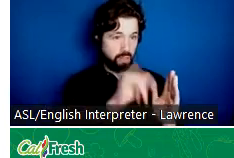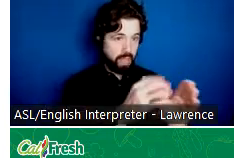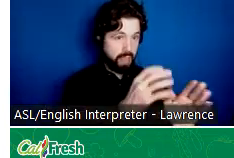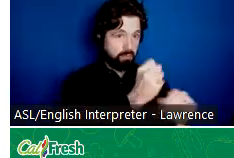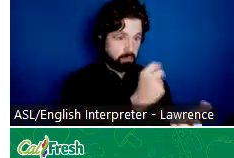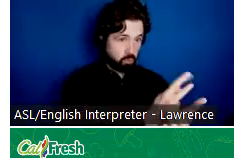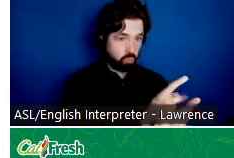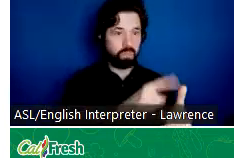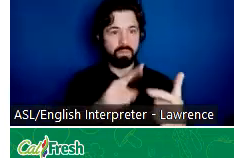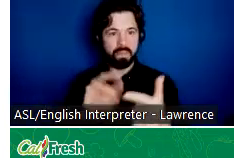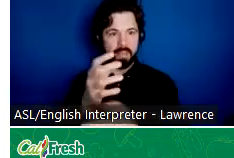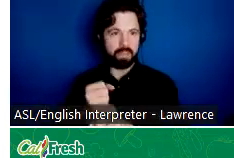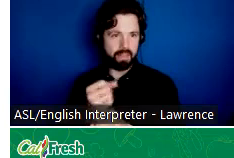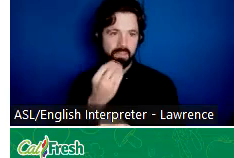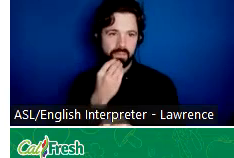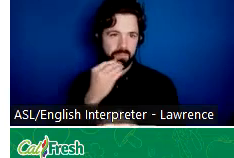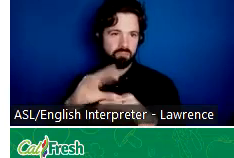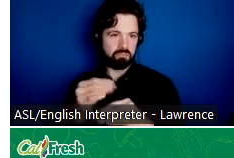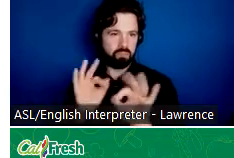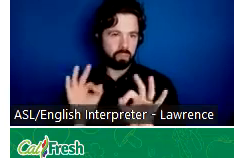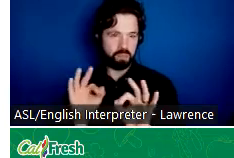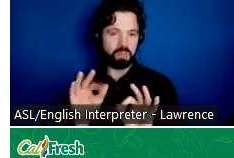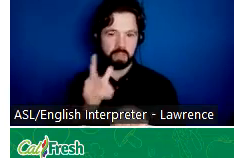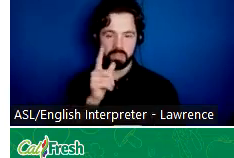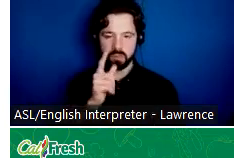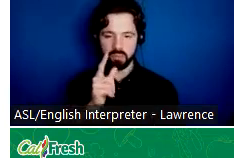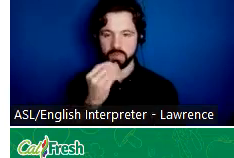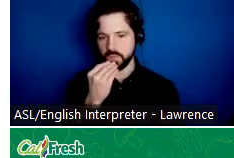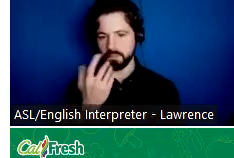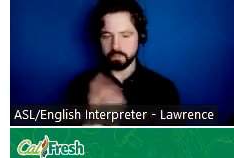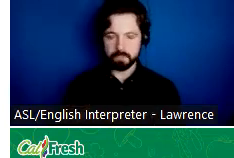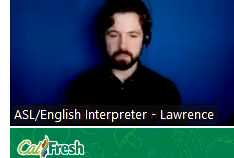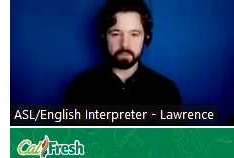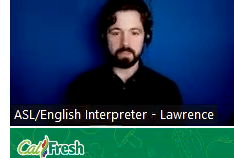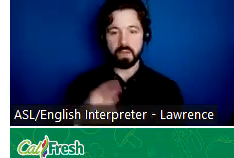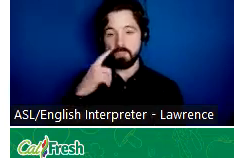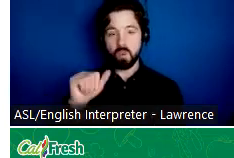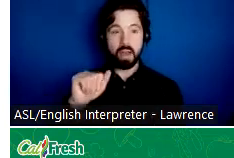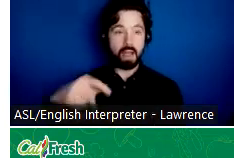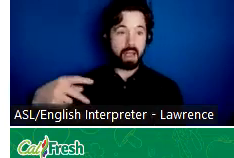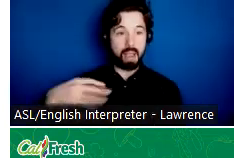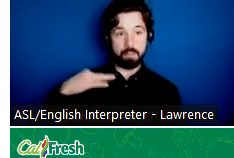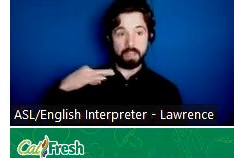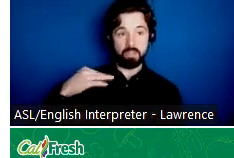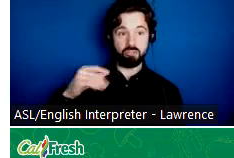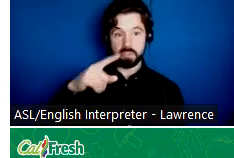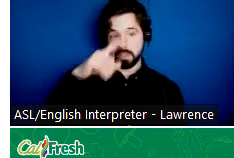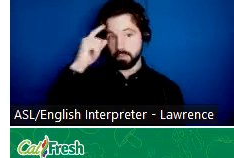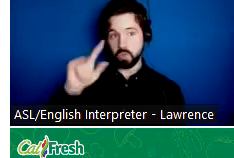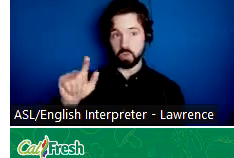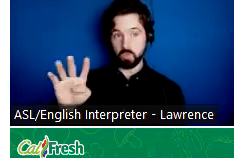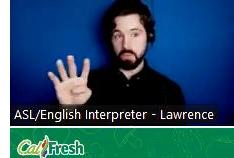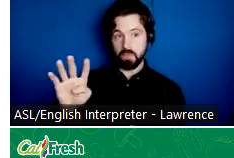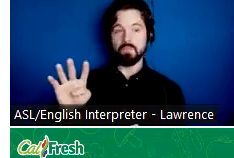school application information. Applications for 2024 Summer EBT will be submitted through